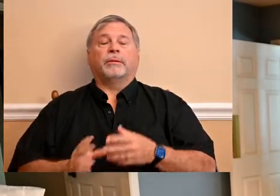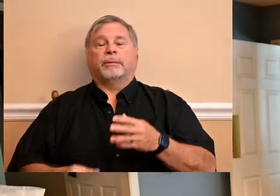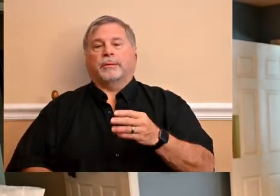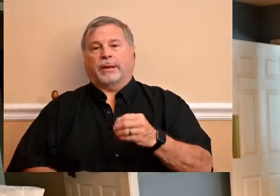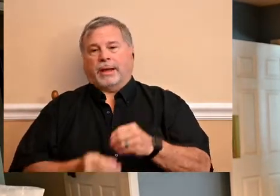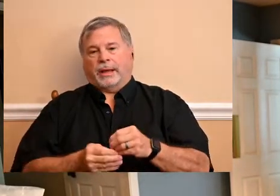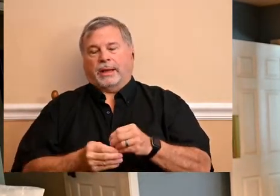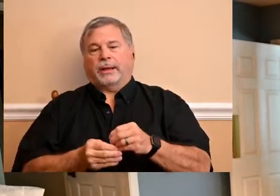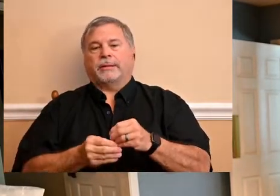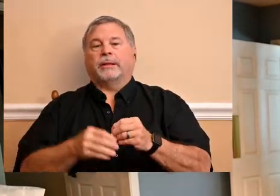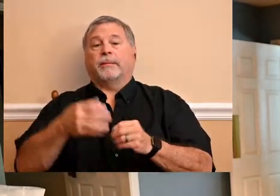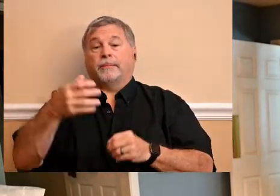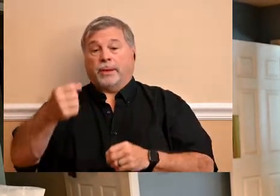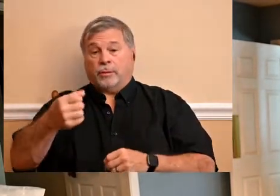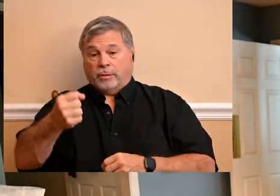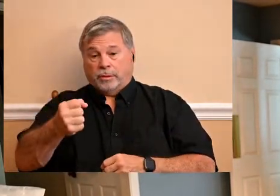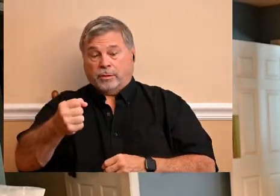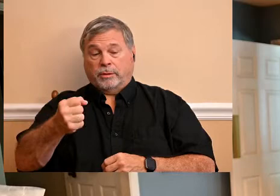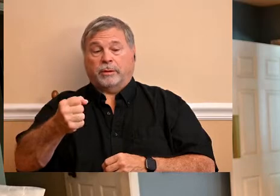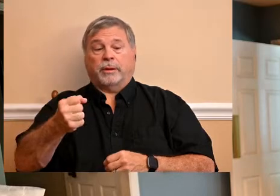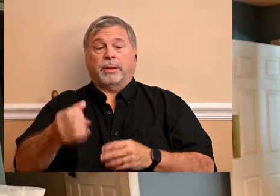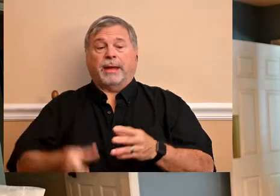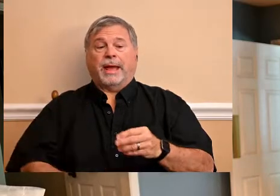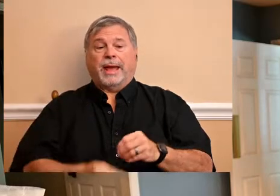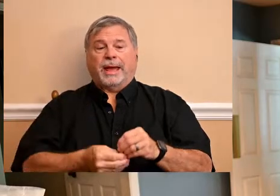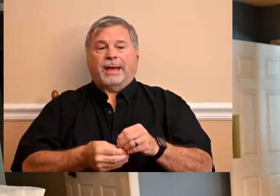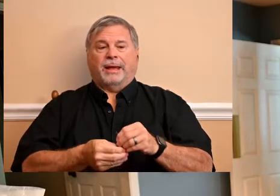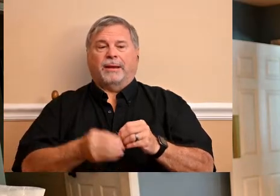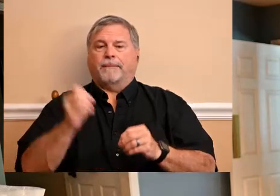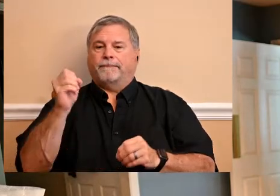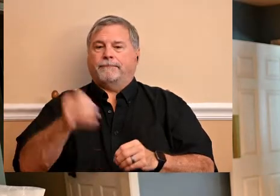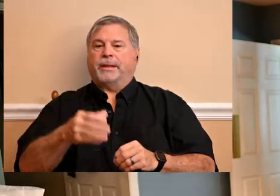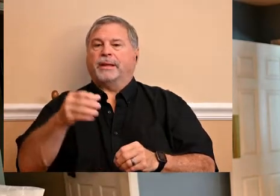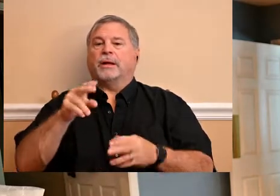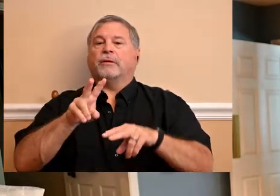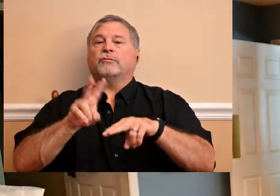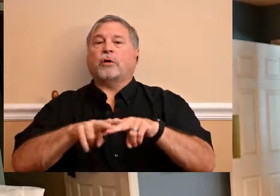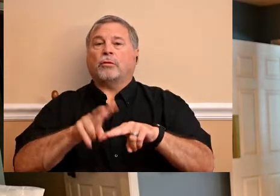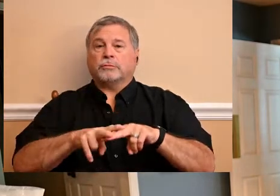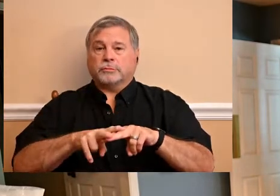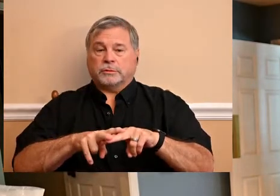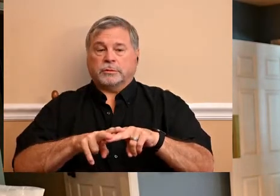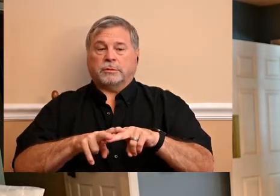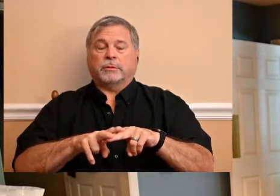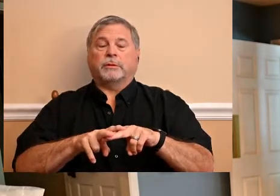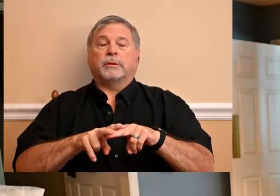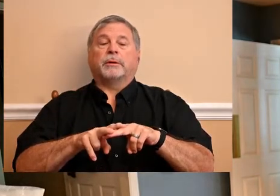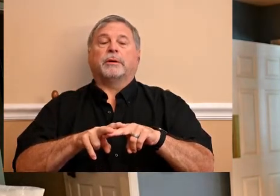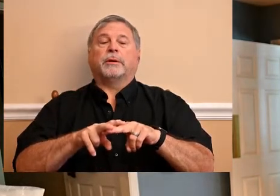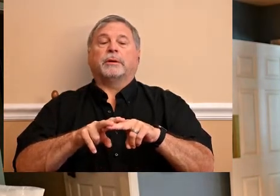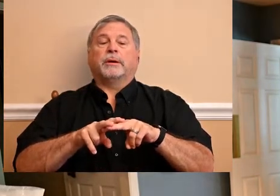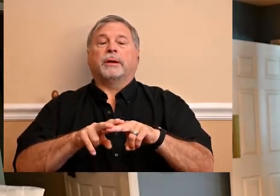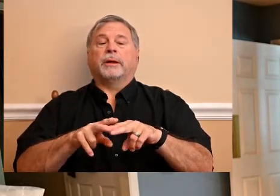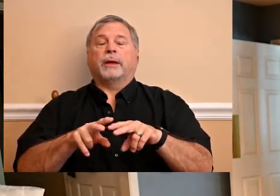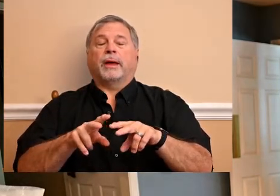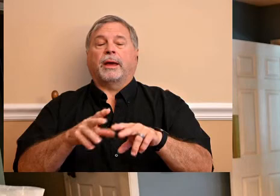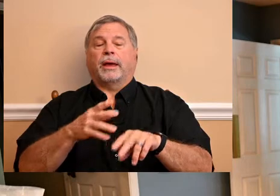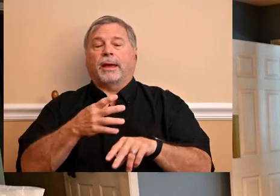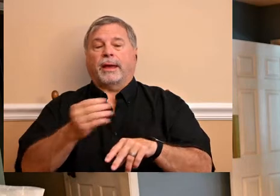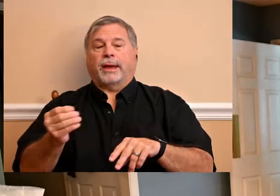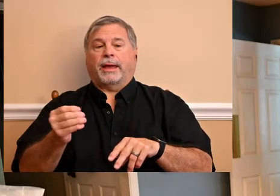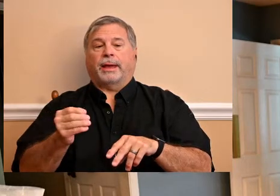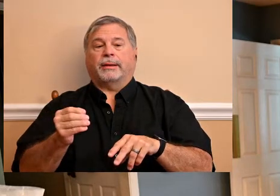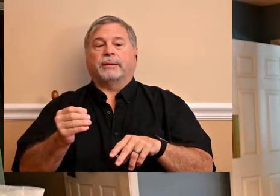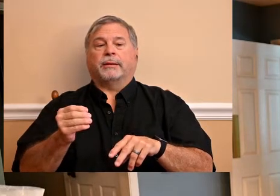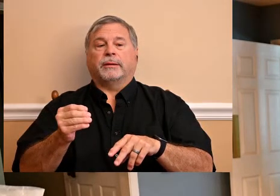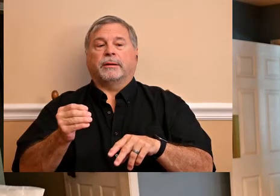point is we're going to take the milk and we're going to add in a pinch of salt. And